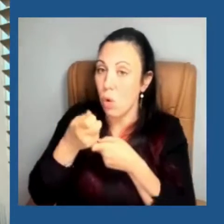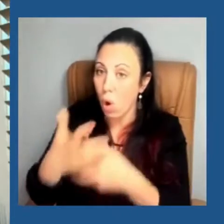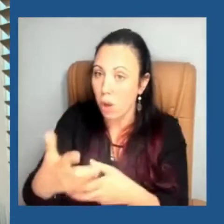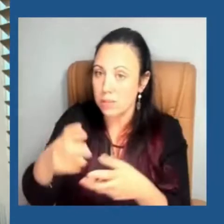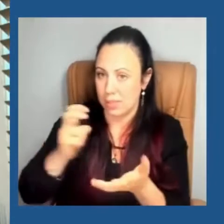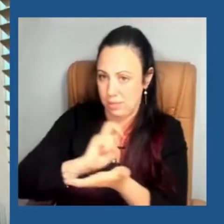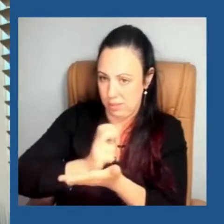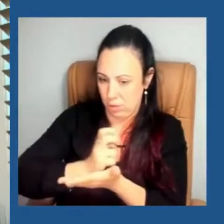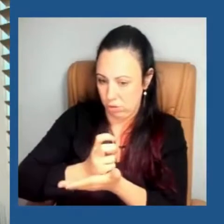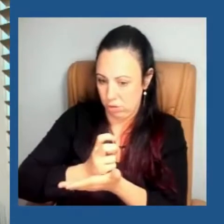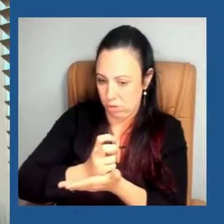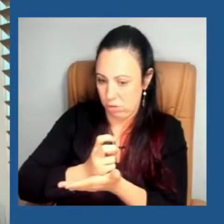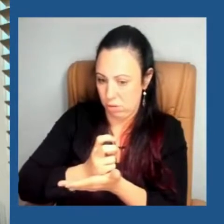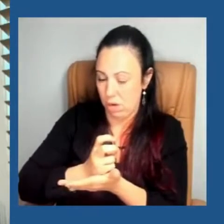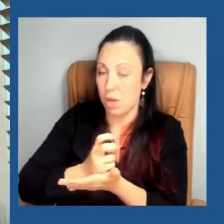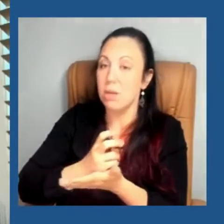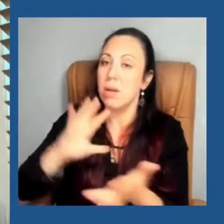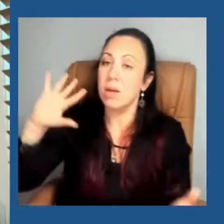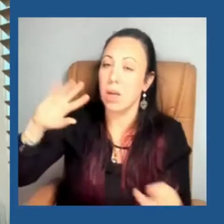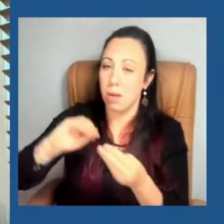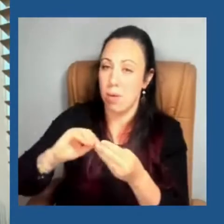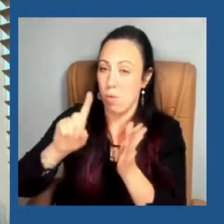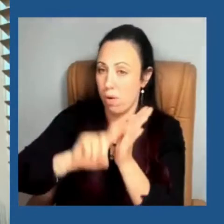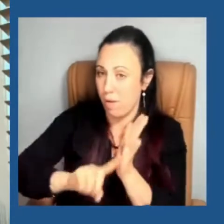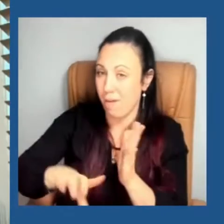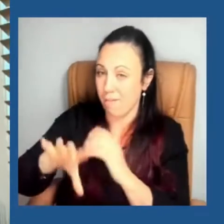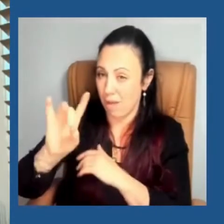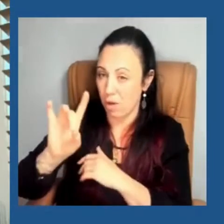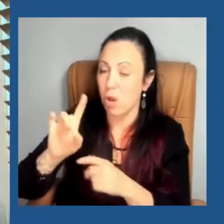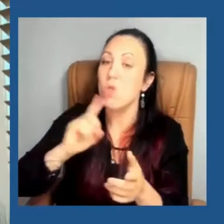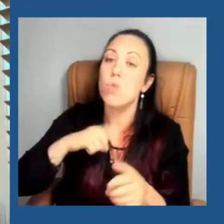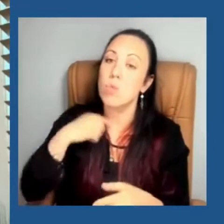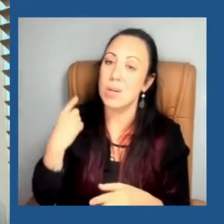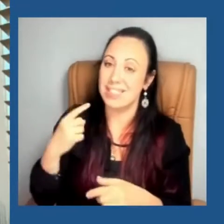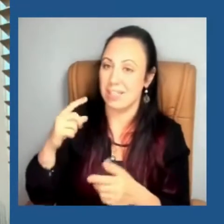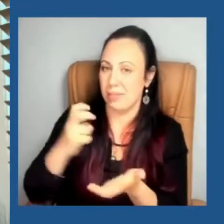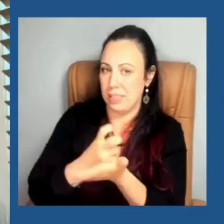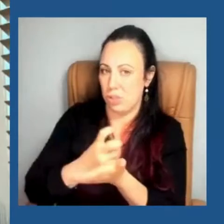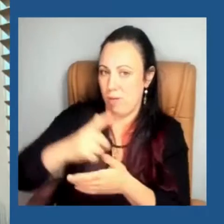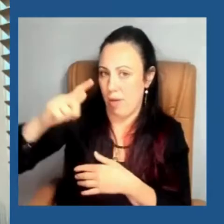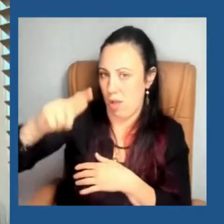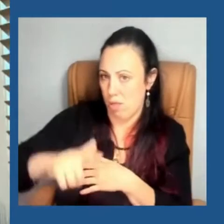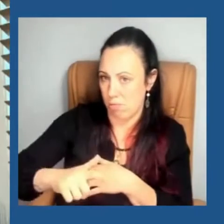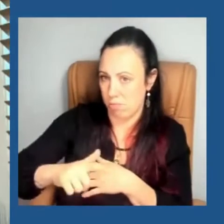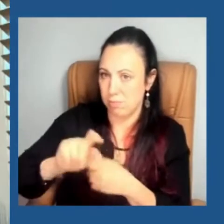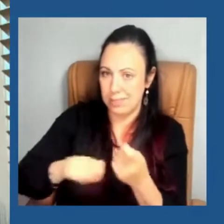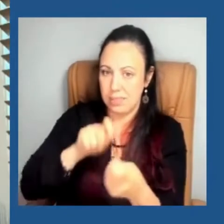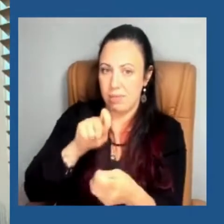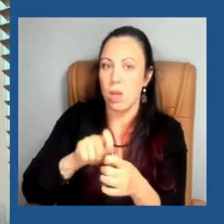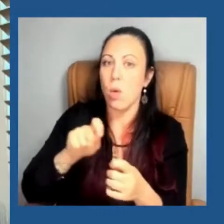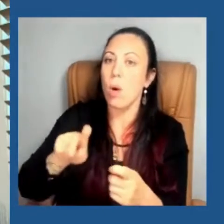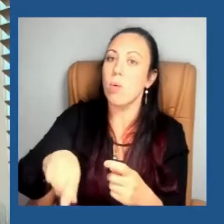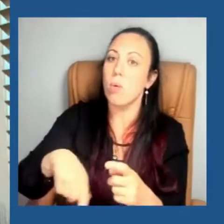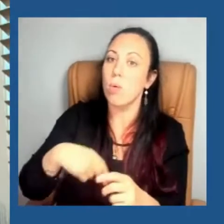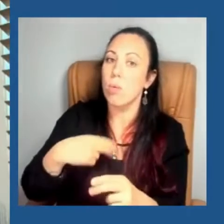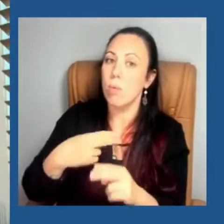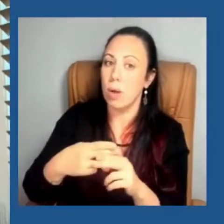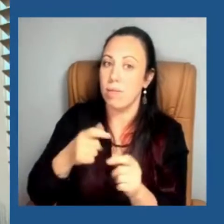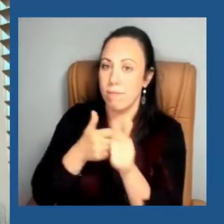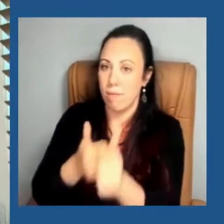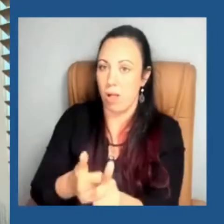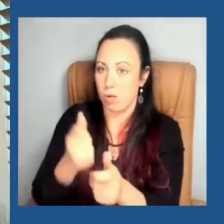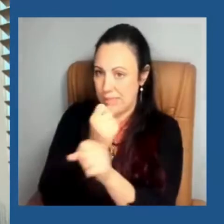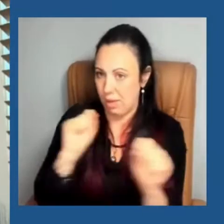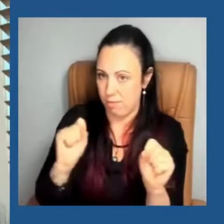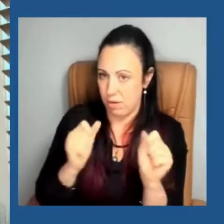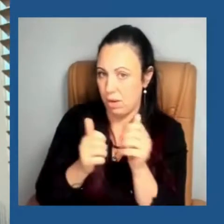and a comprehensive review found that the risk of seizure with RTMS is very low, especially when safety guidelines are followed. In